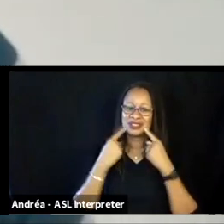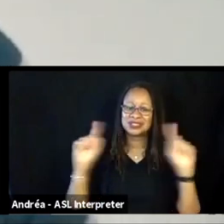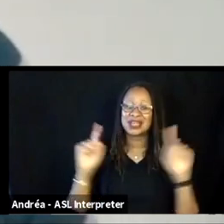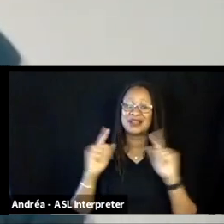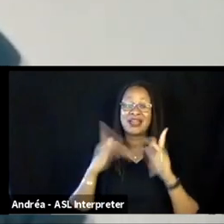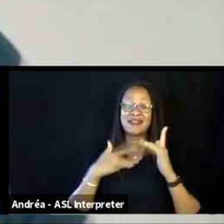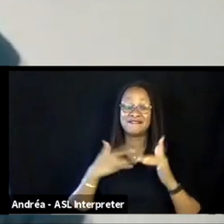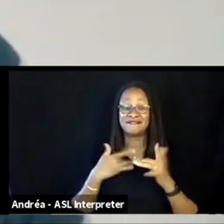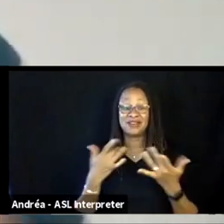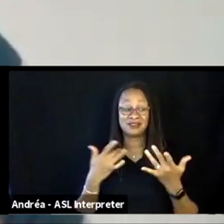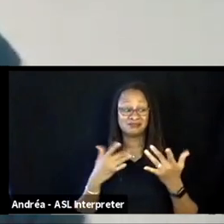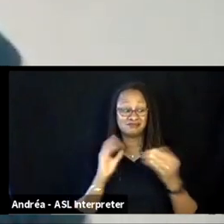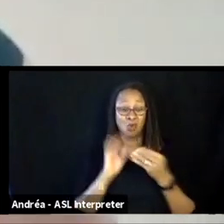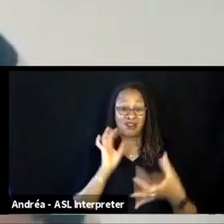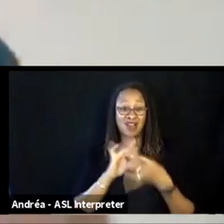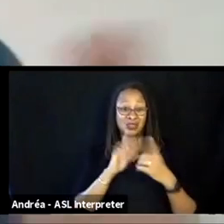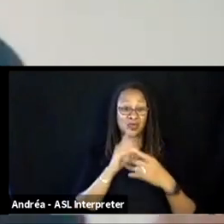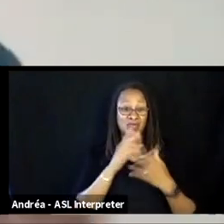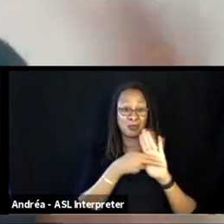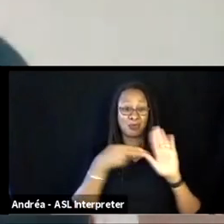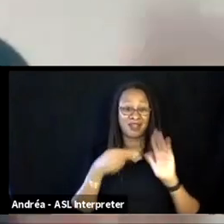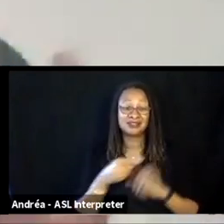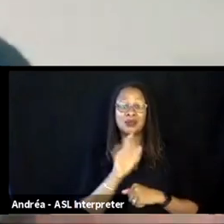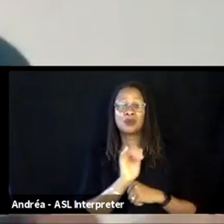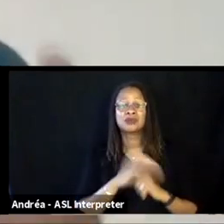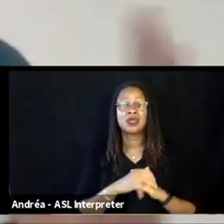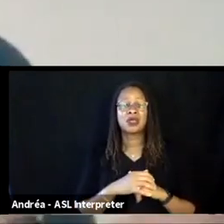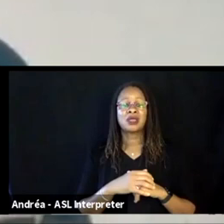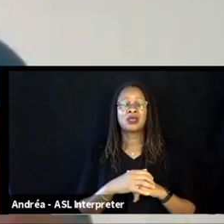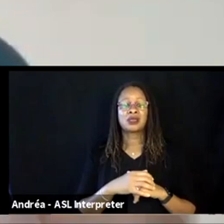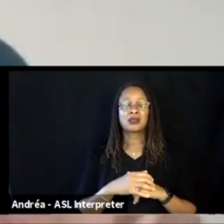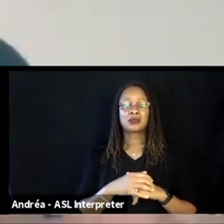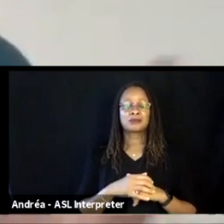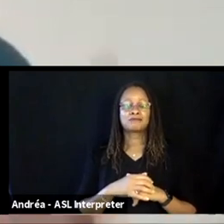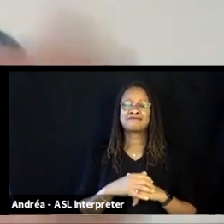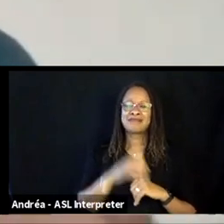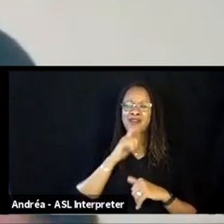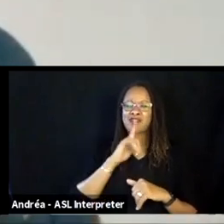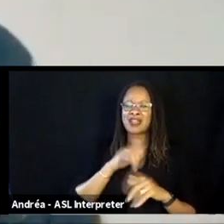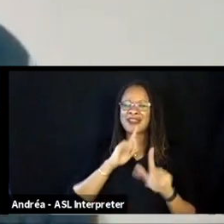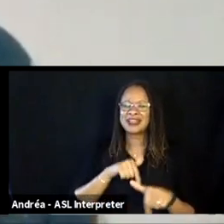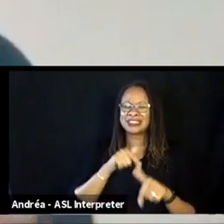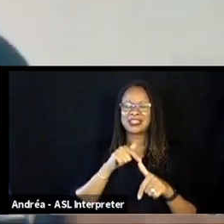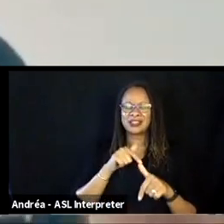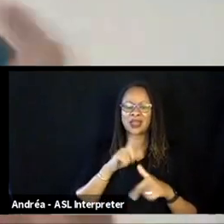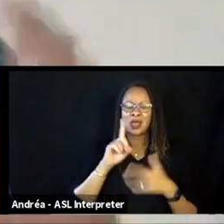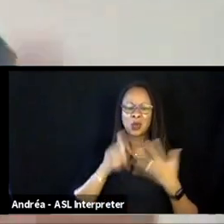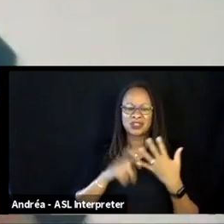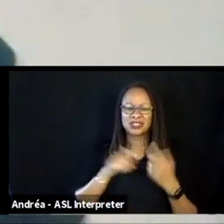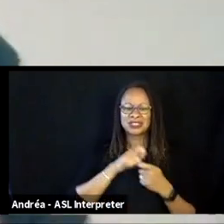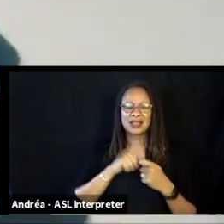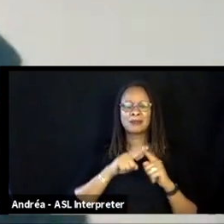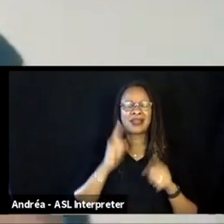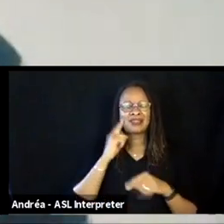more brand affinity towards it. So I guess I'm not really answering the question exactly, you know, with a detailed explanation, but I just